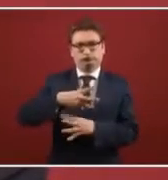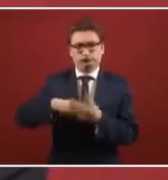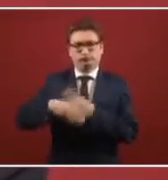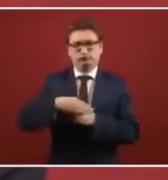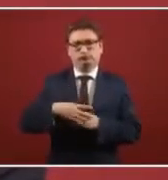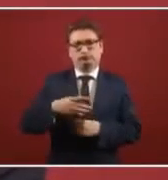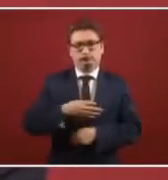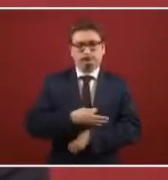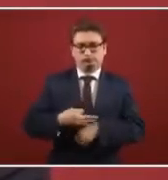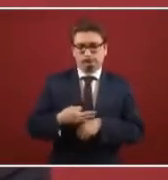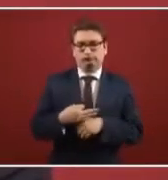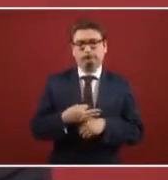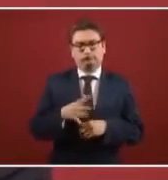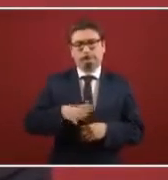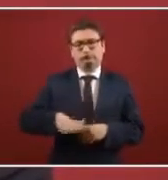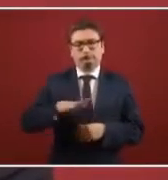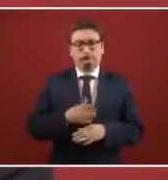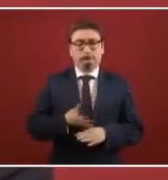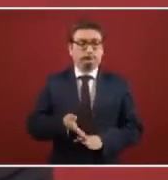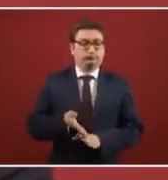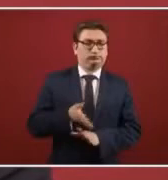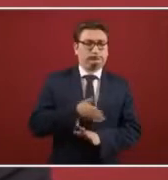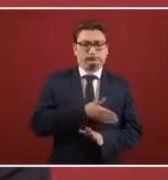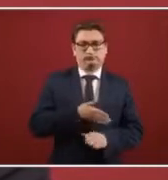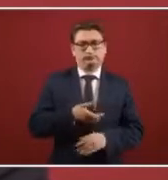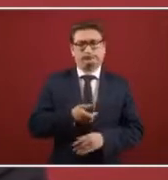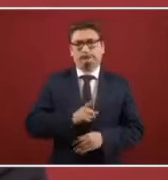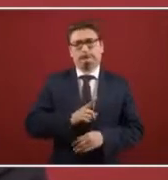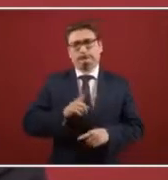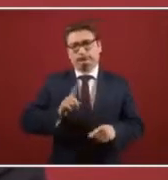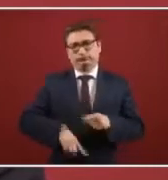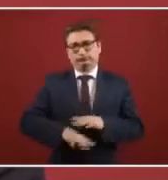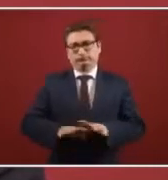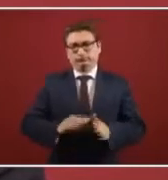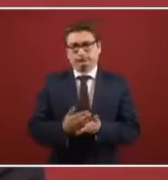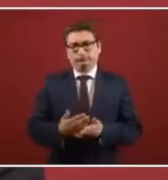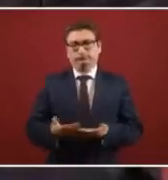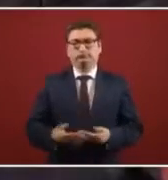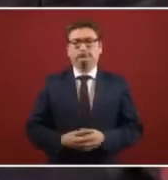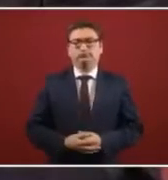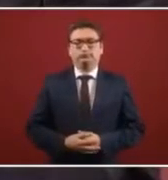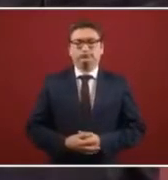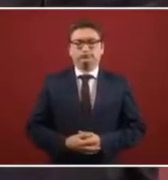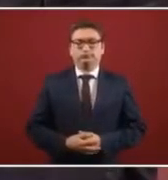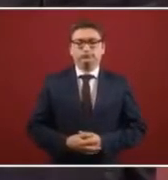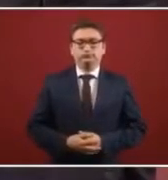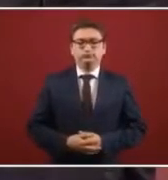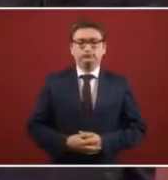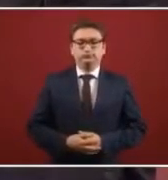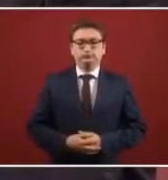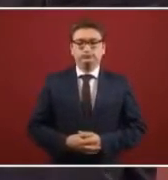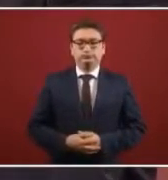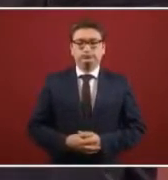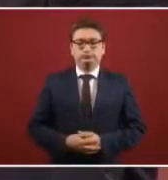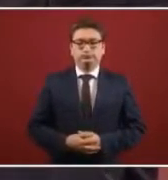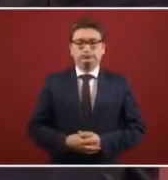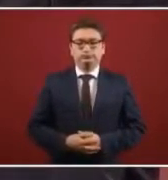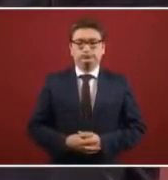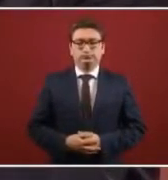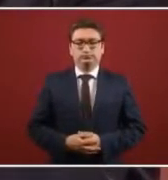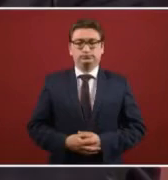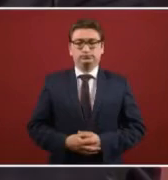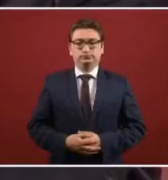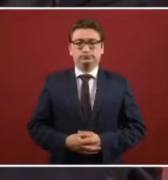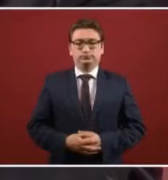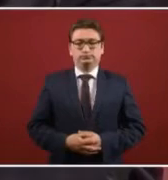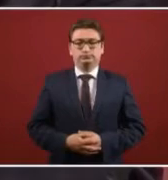The, familiar, the como family, sucedía as it used to anteriormente. happen before in the popular economy. También As, vamos a